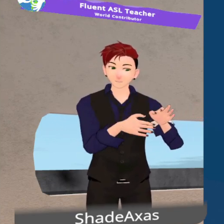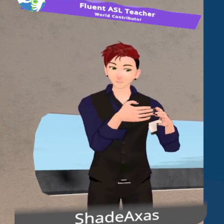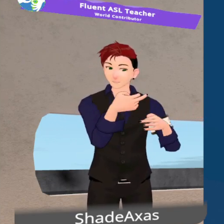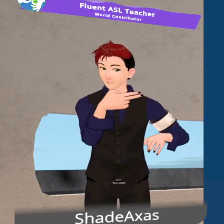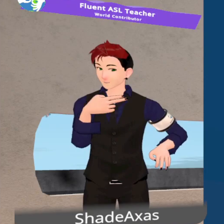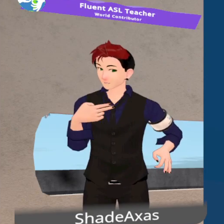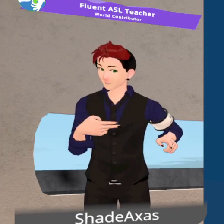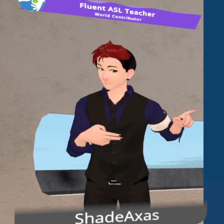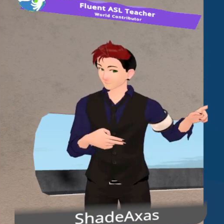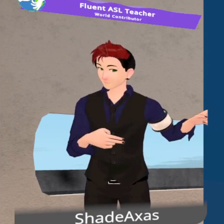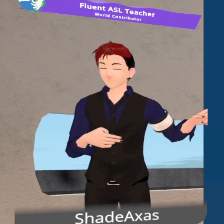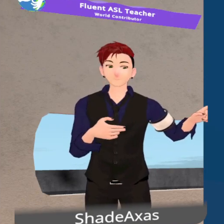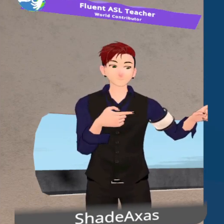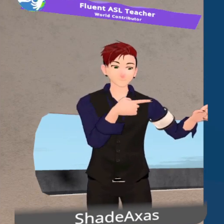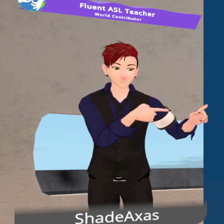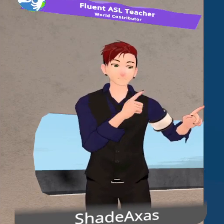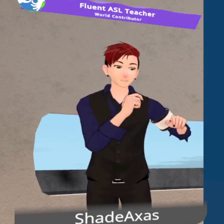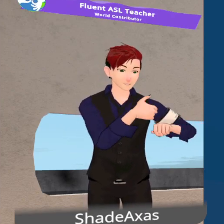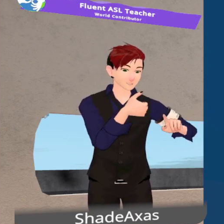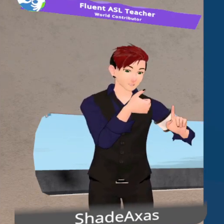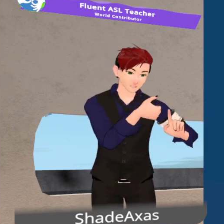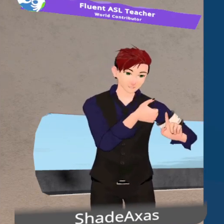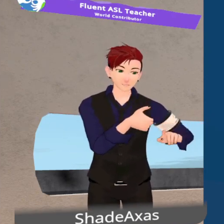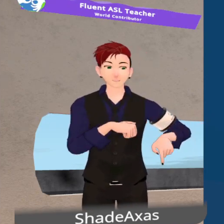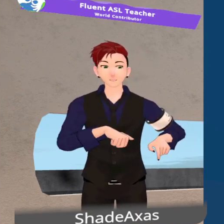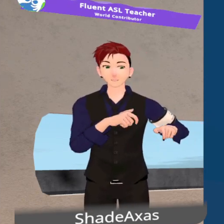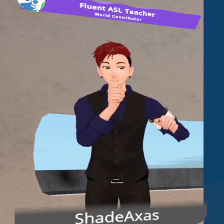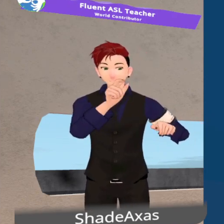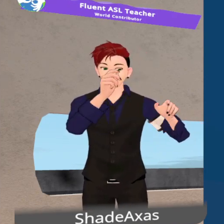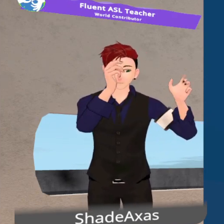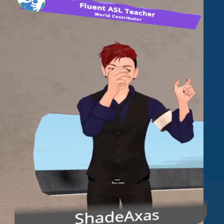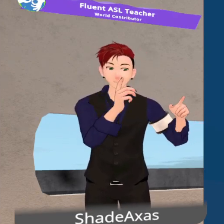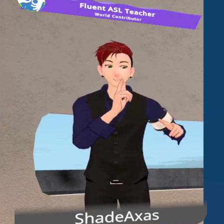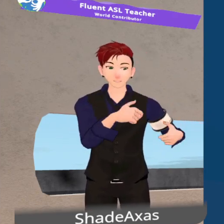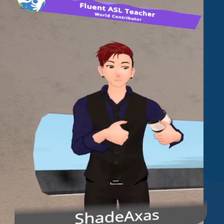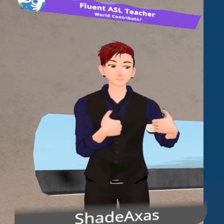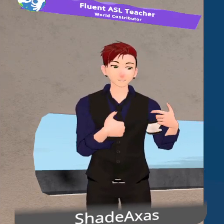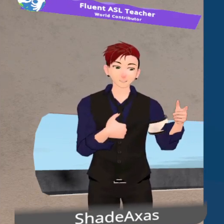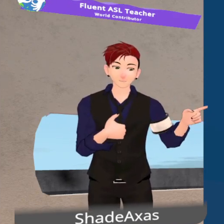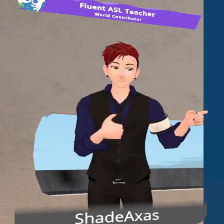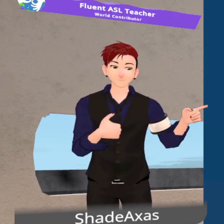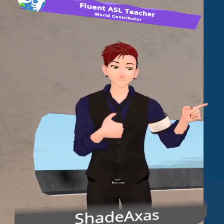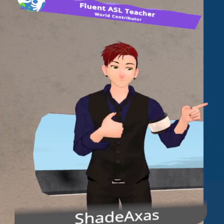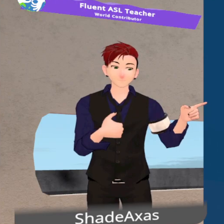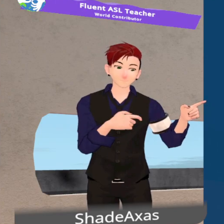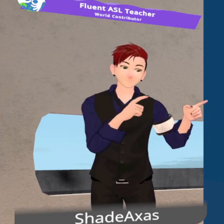ASL interpreter in Helping Hands. So he actually is an ASL teacher in